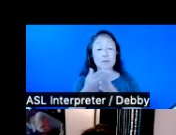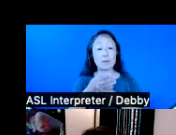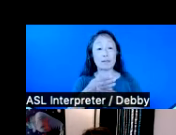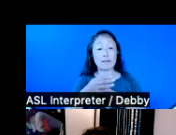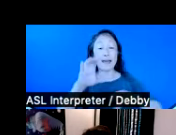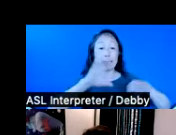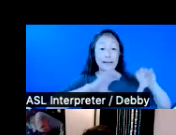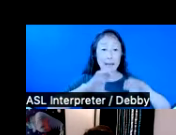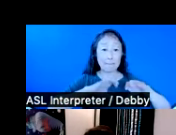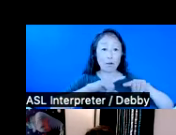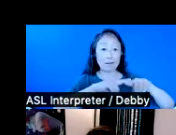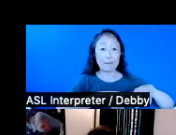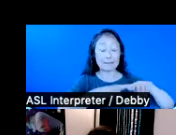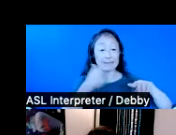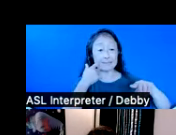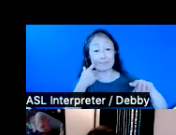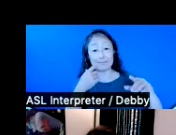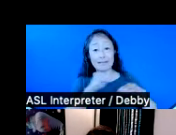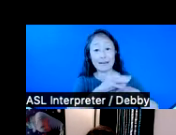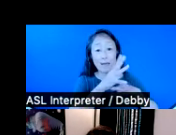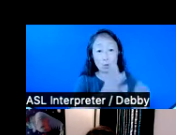and the role of an advocate.